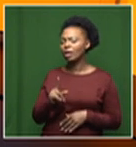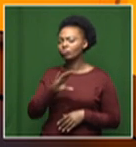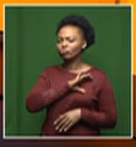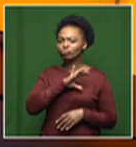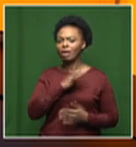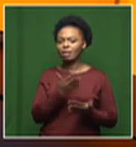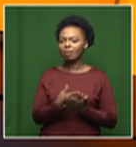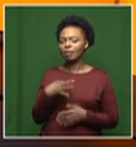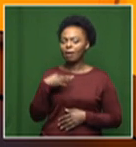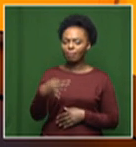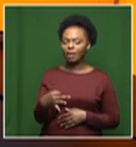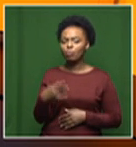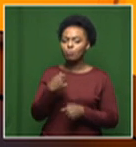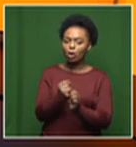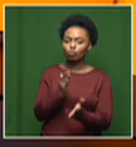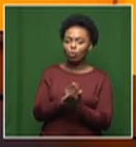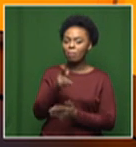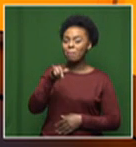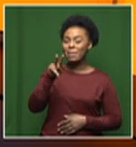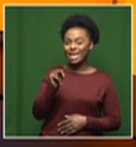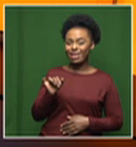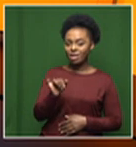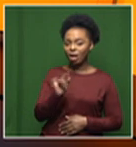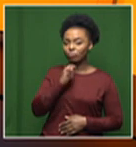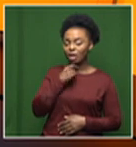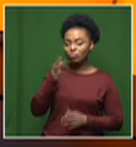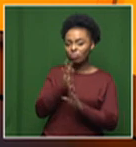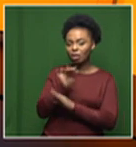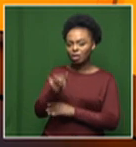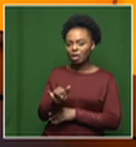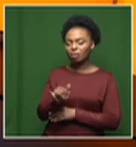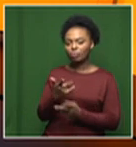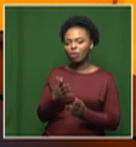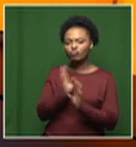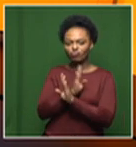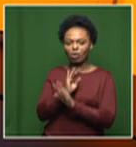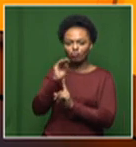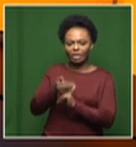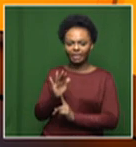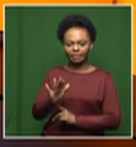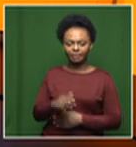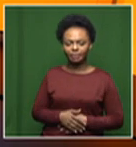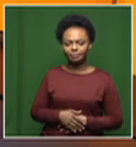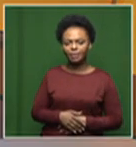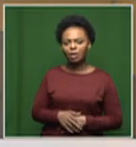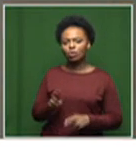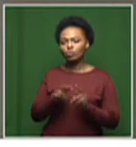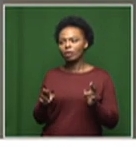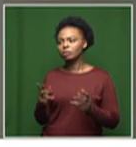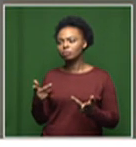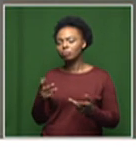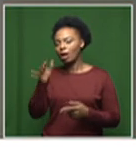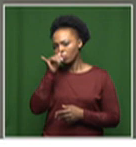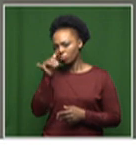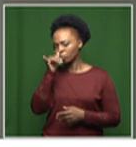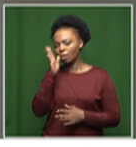to ensure that their PINs are protected and not vulnerable to cyber criminals? So I think one of the major